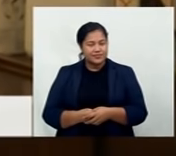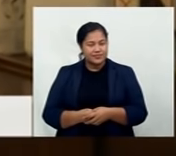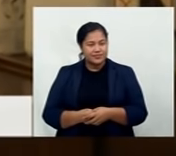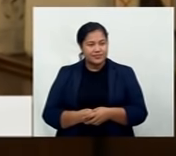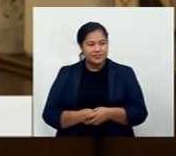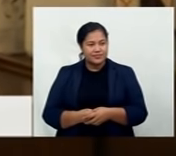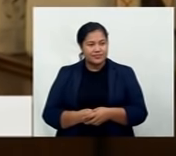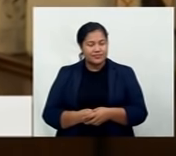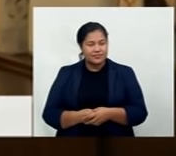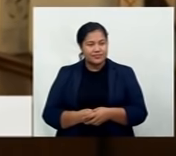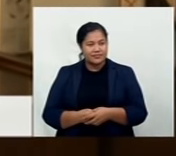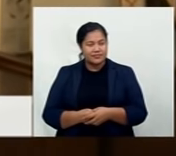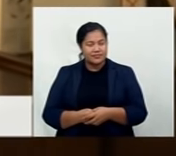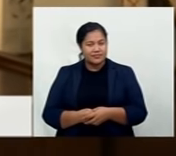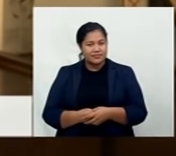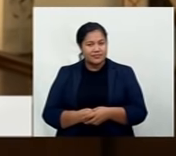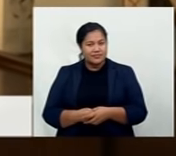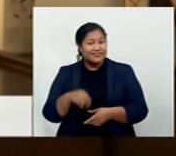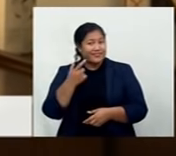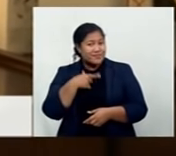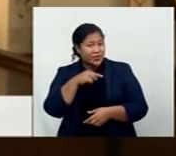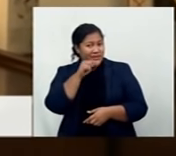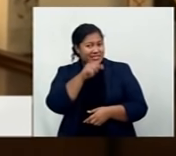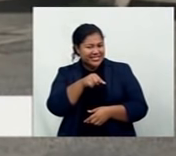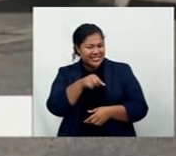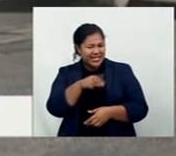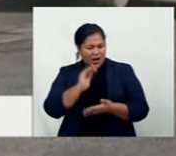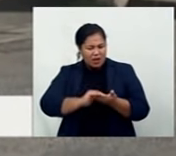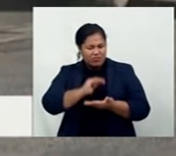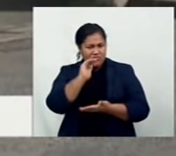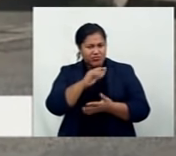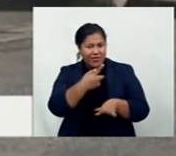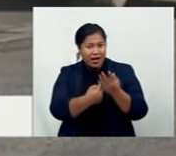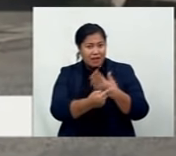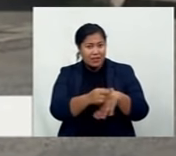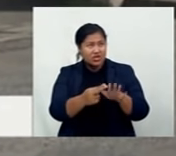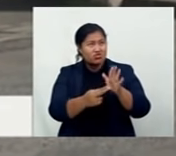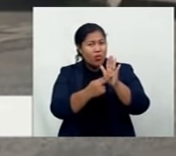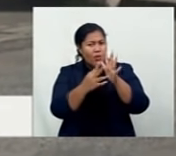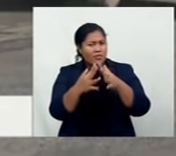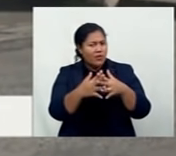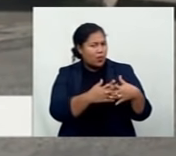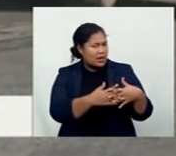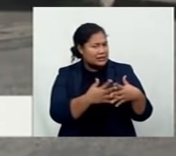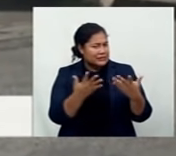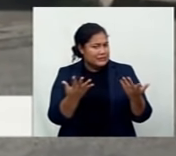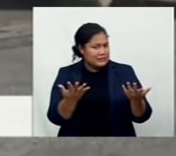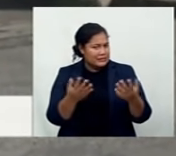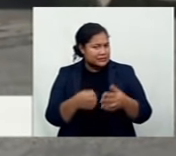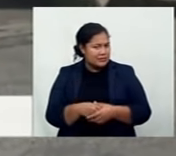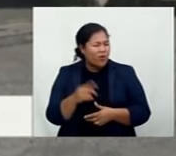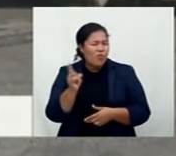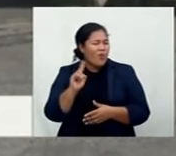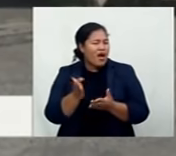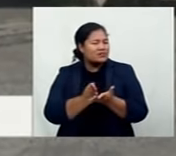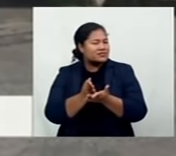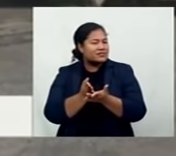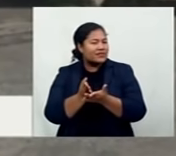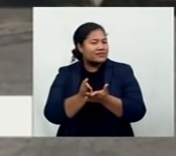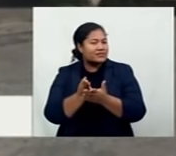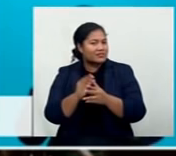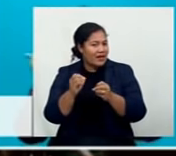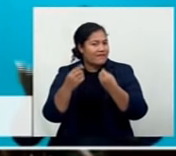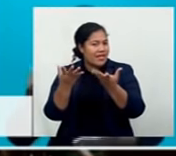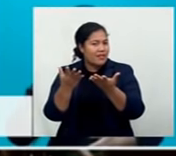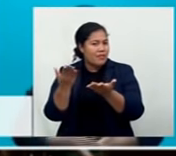the infection is picking up in the north and in the west, what kind of services are